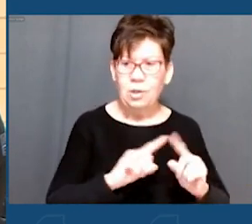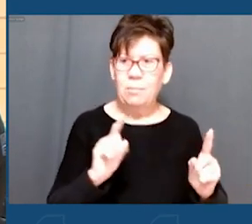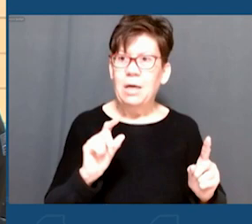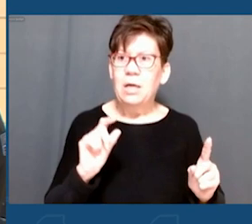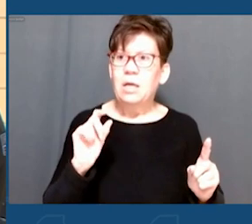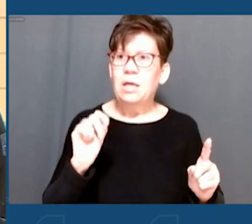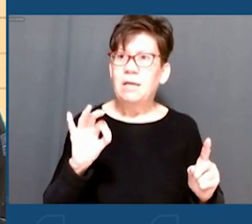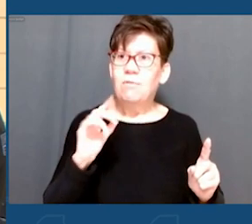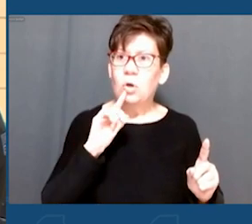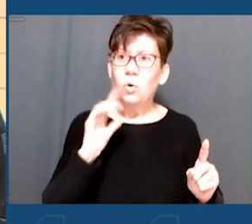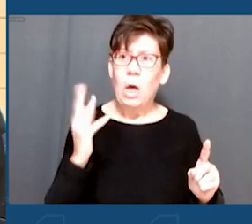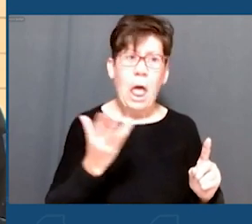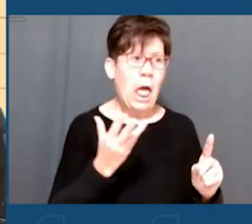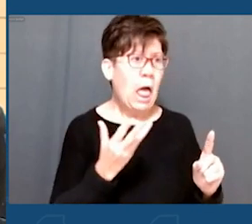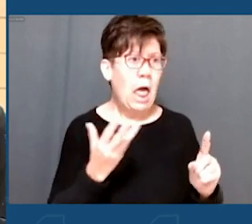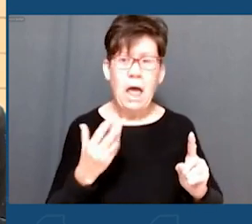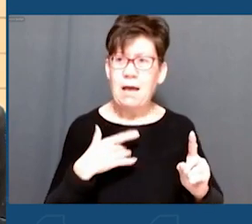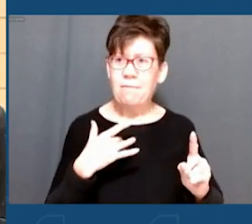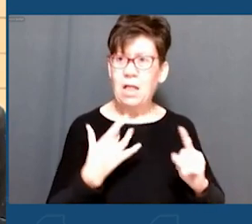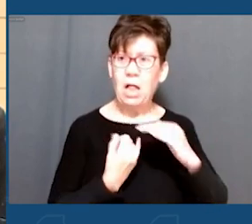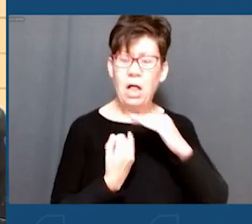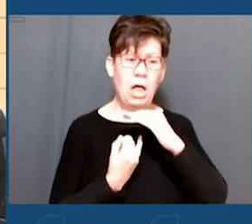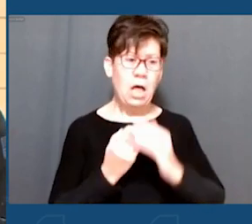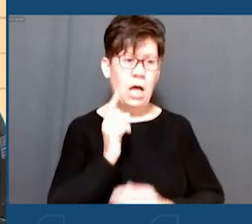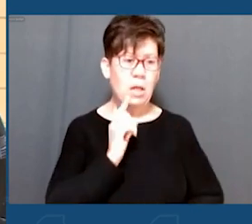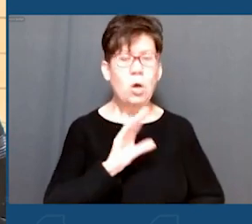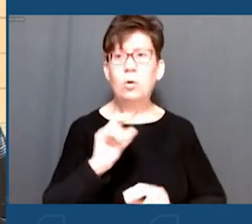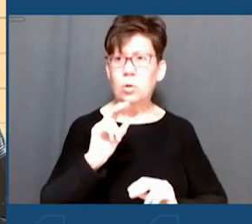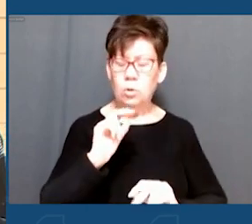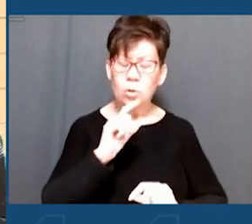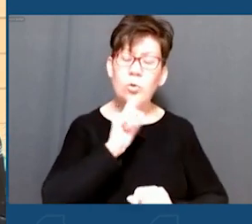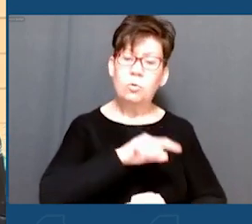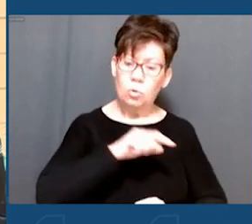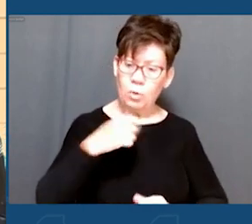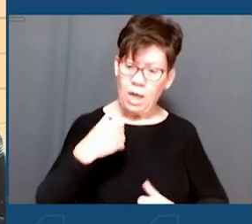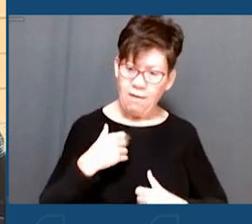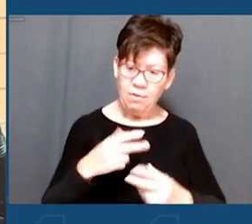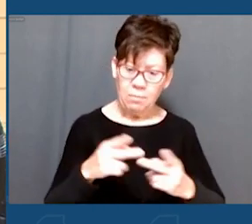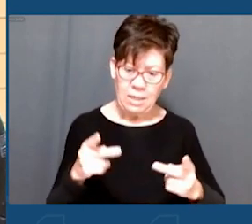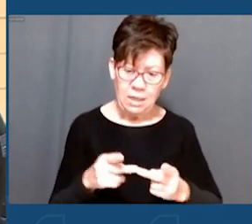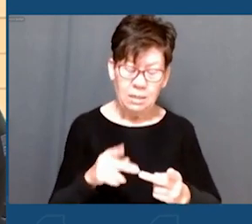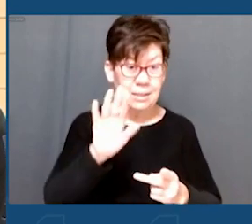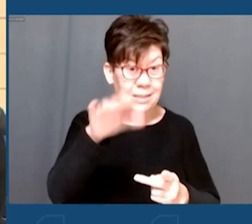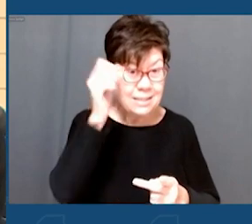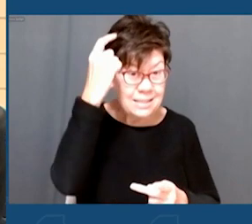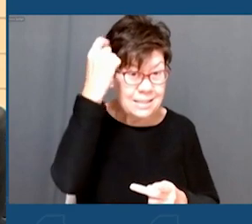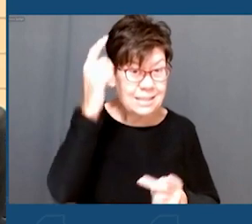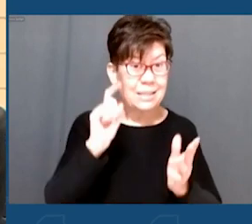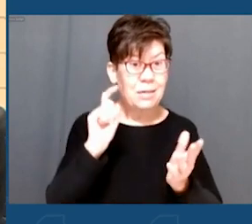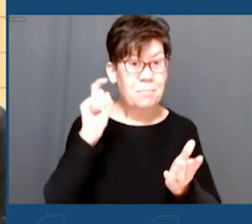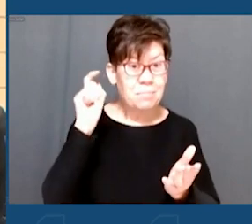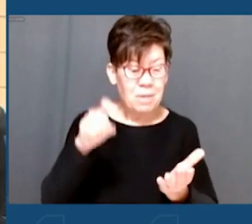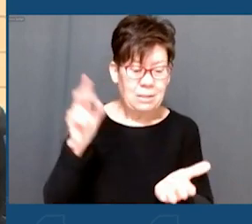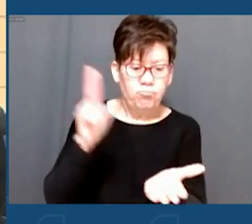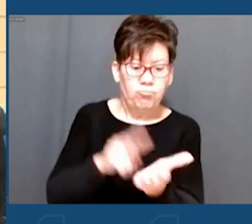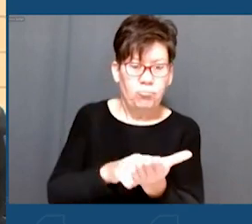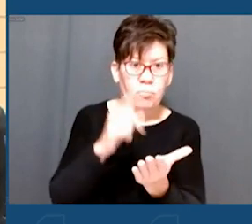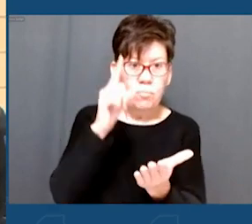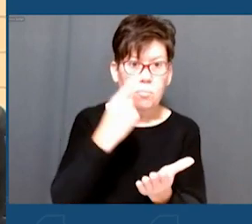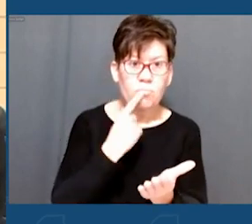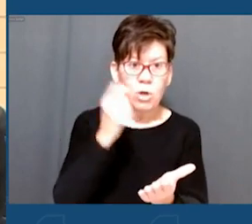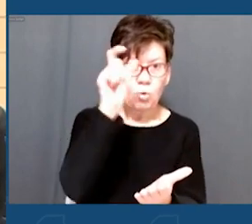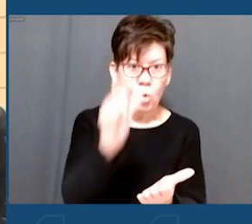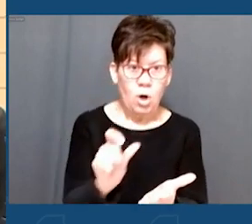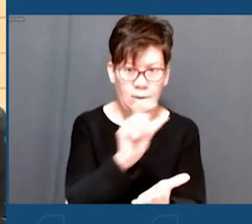to relocate, but we do need you to register with the Red Cross. It is critical. The Red Cross, I know as of last night, was starting to do